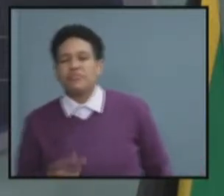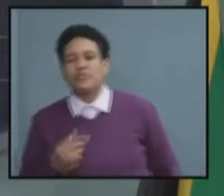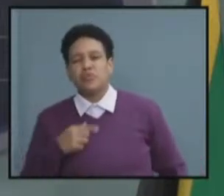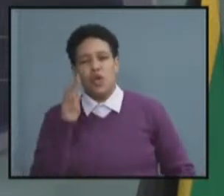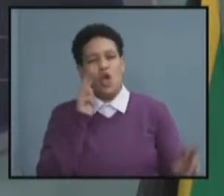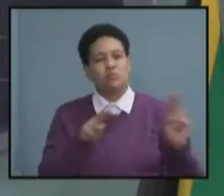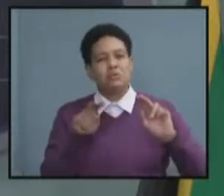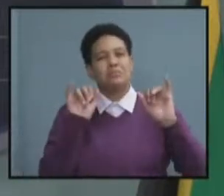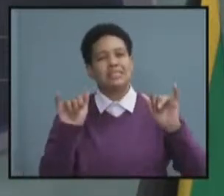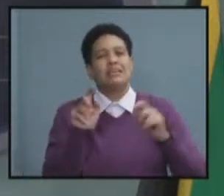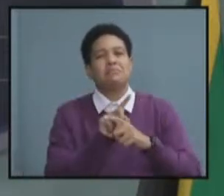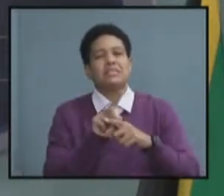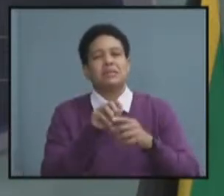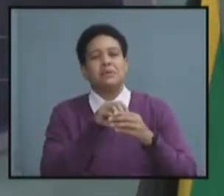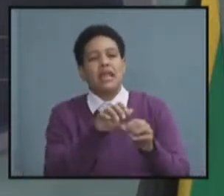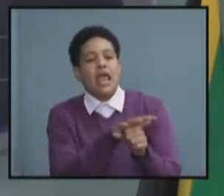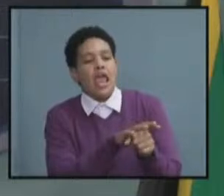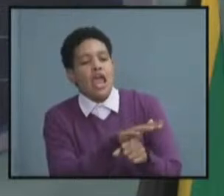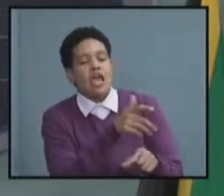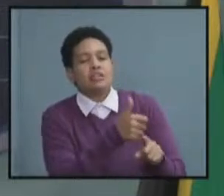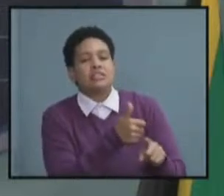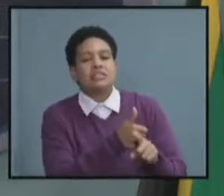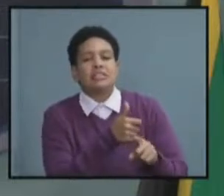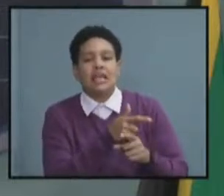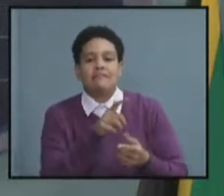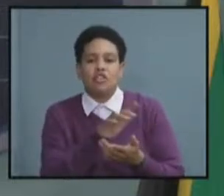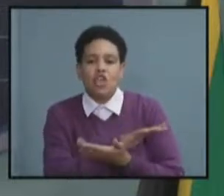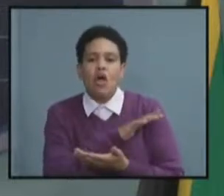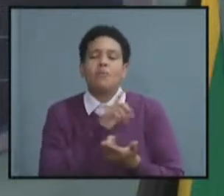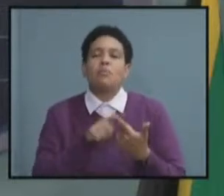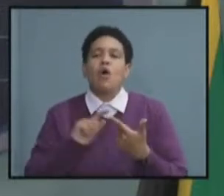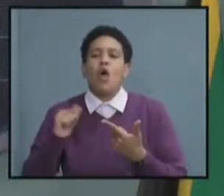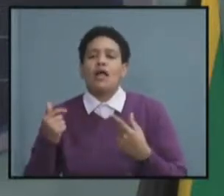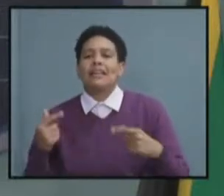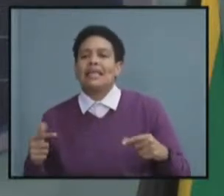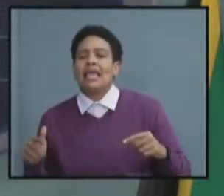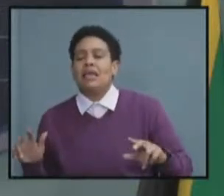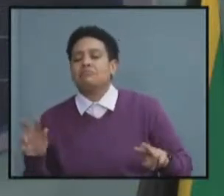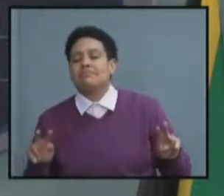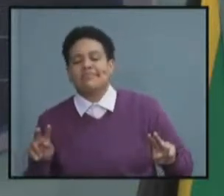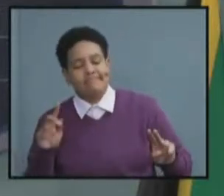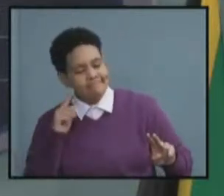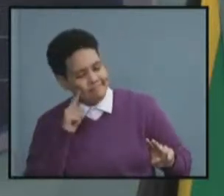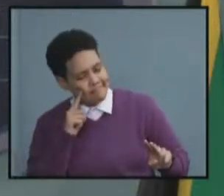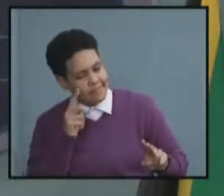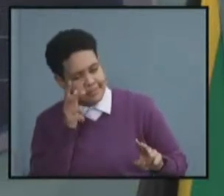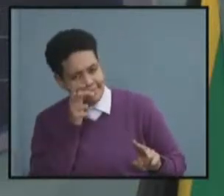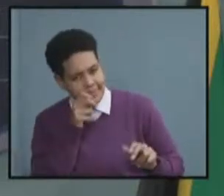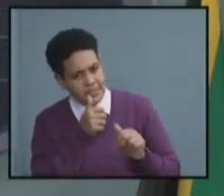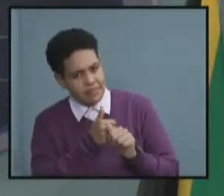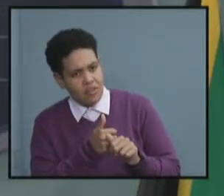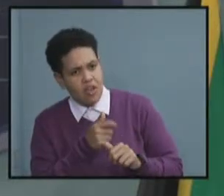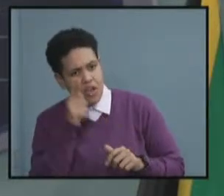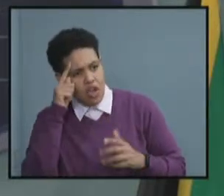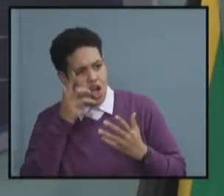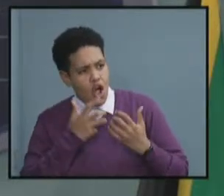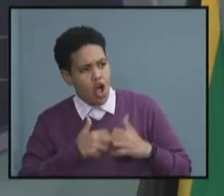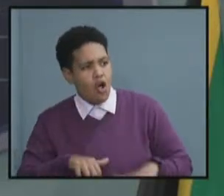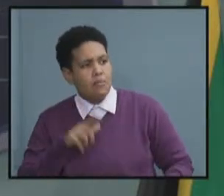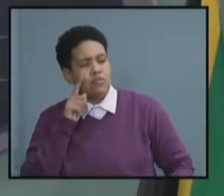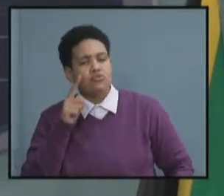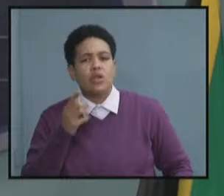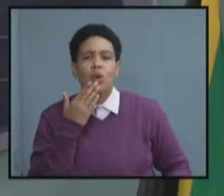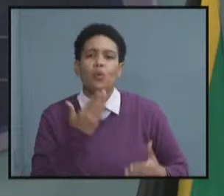discipline within the areas of the dominoes and other games, where the compliance is